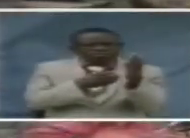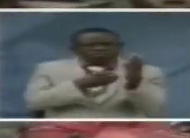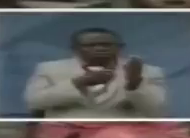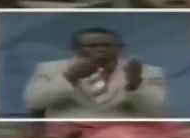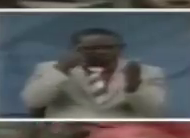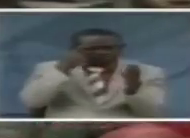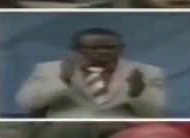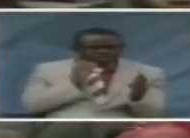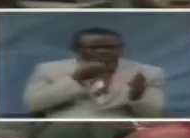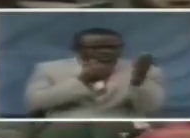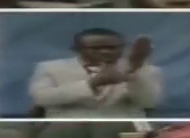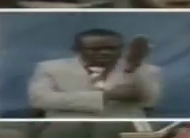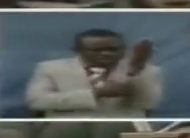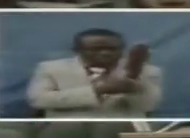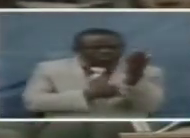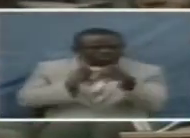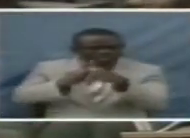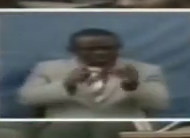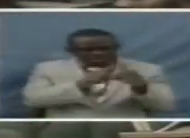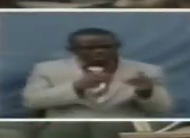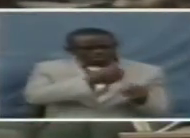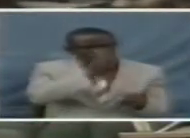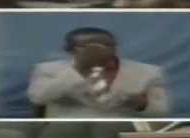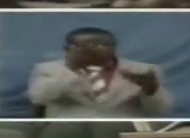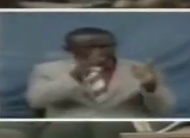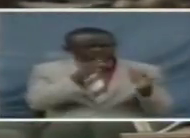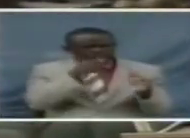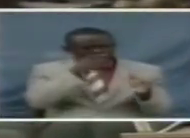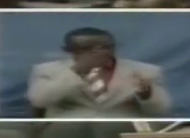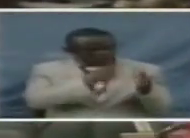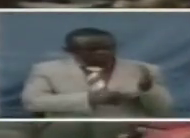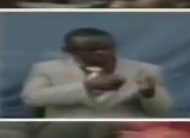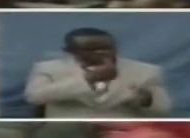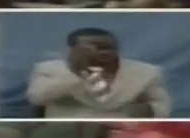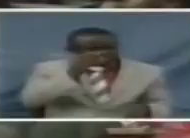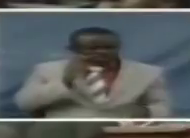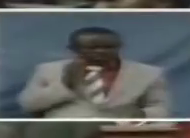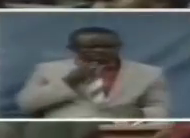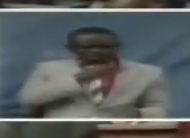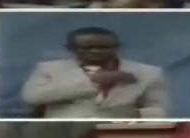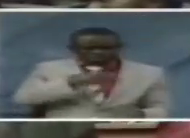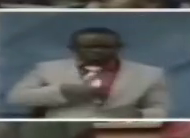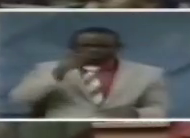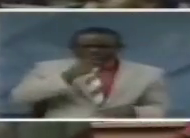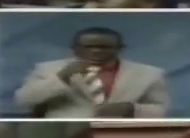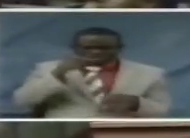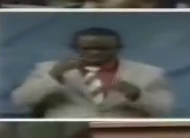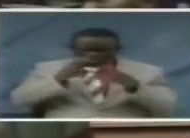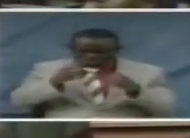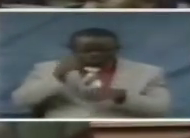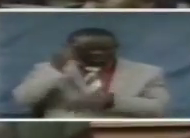developmental issues that border on the economy of our country and require digesting and